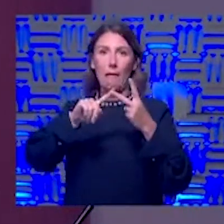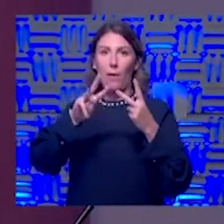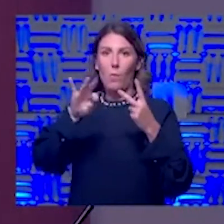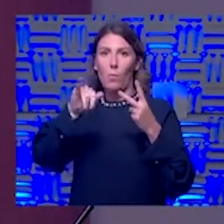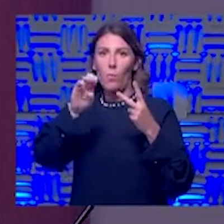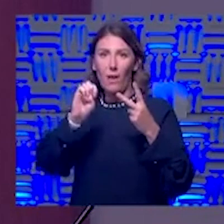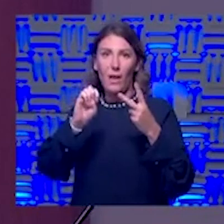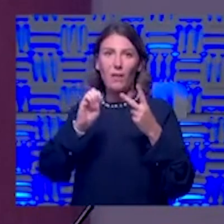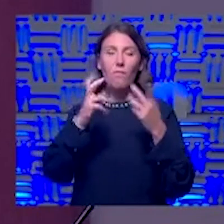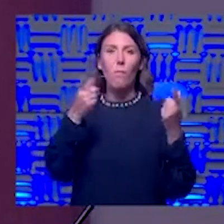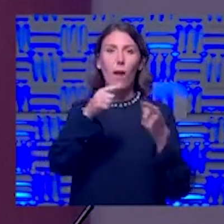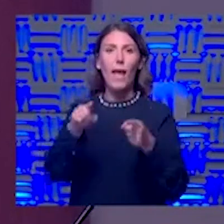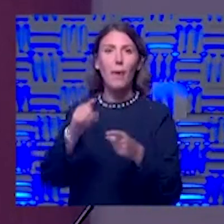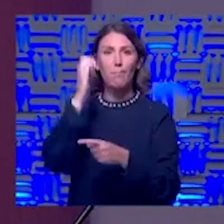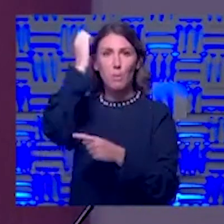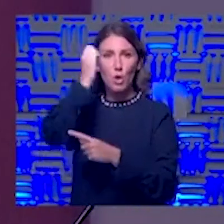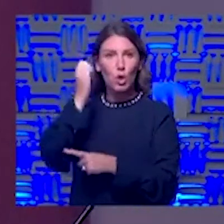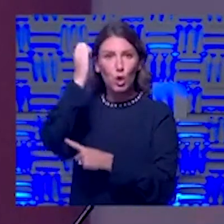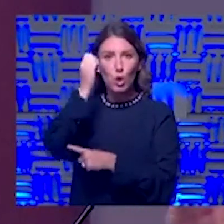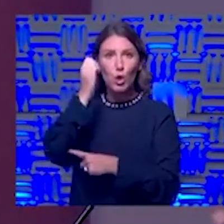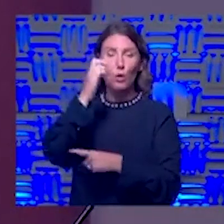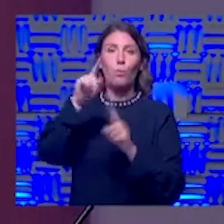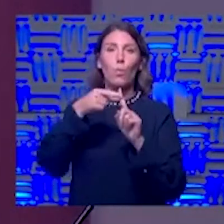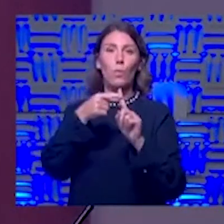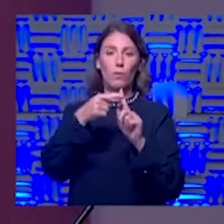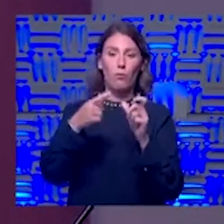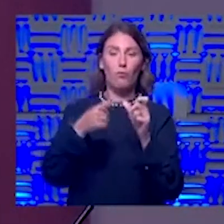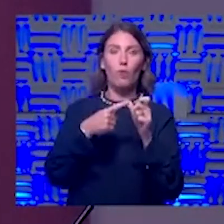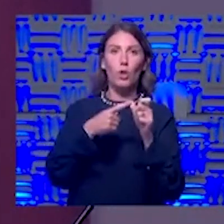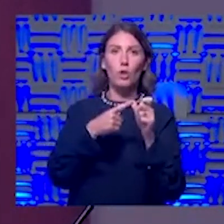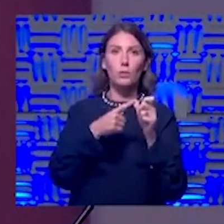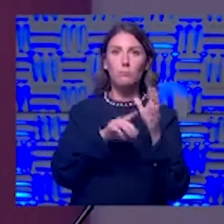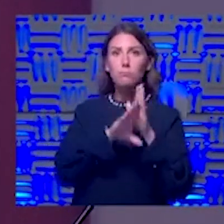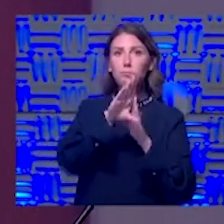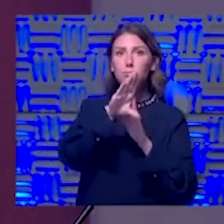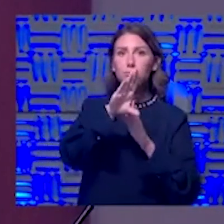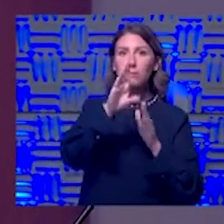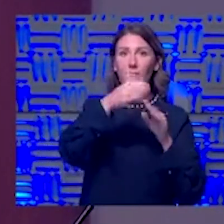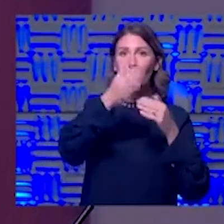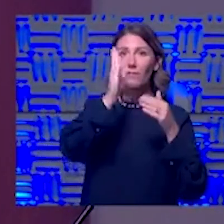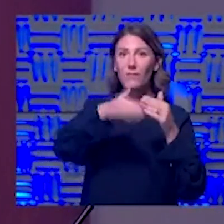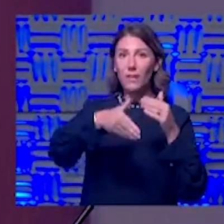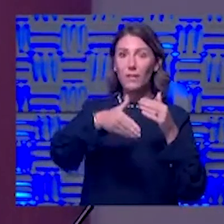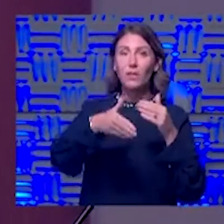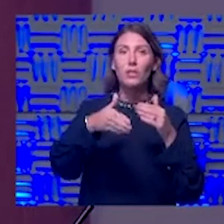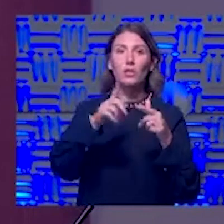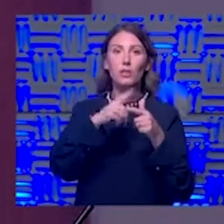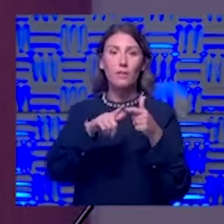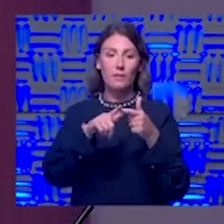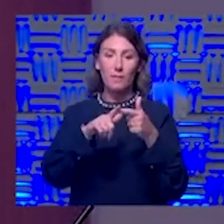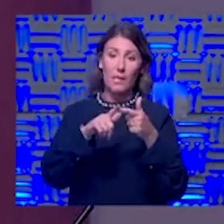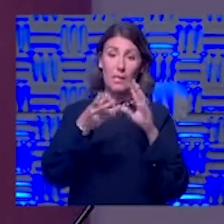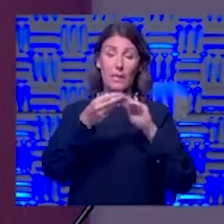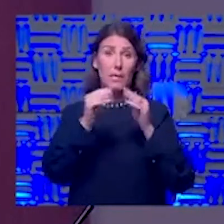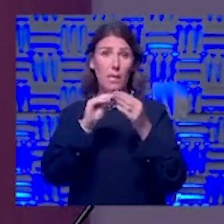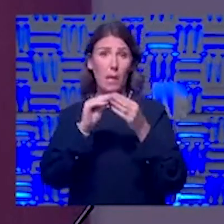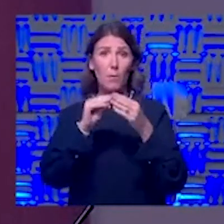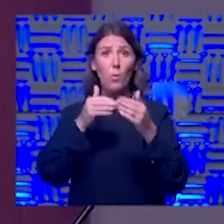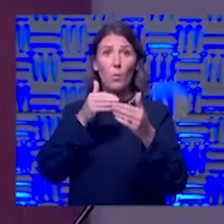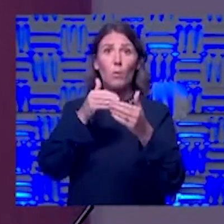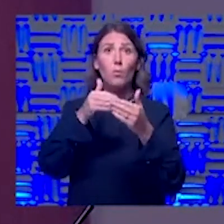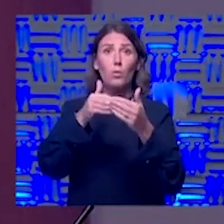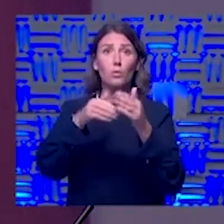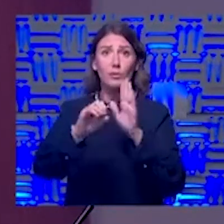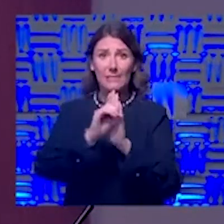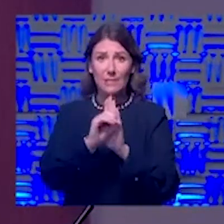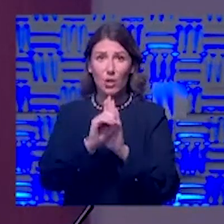happened in Europe as the first wave truly came to an end, the number of new cases per day approached 0, and we've never had that in the